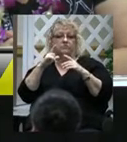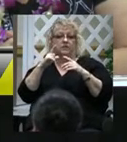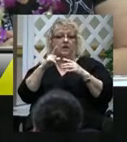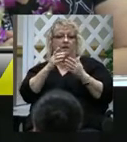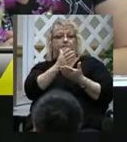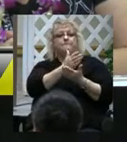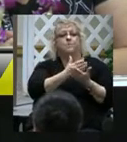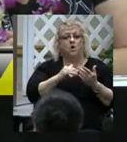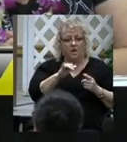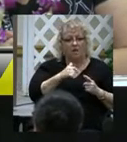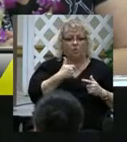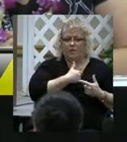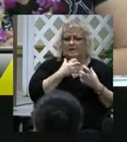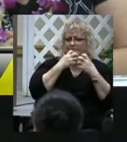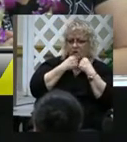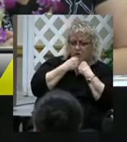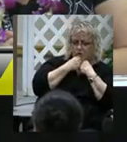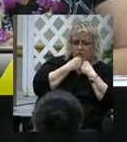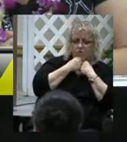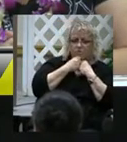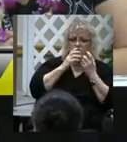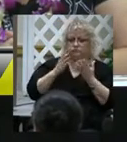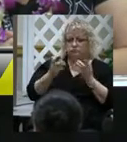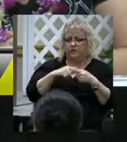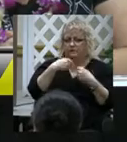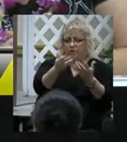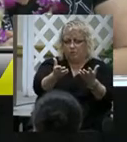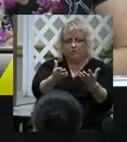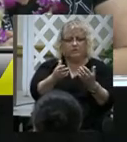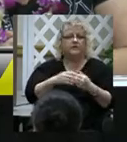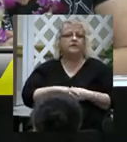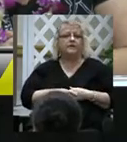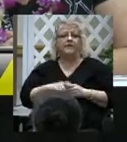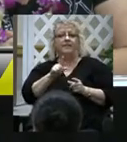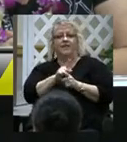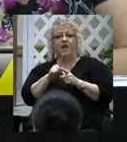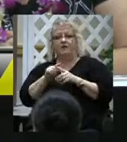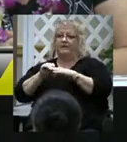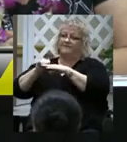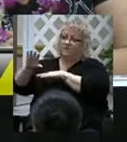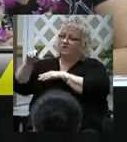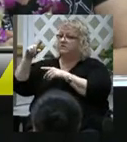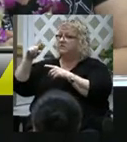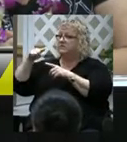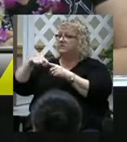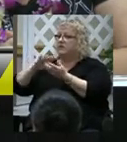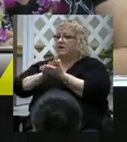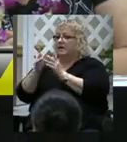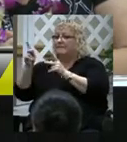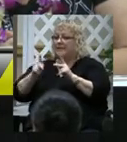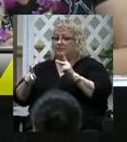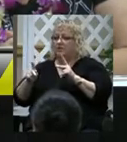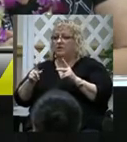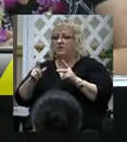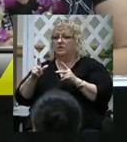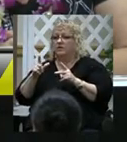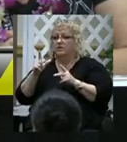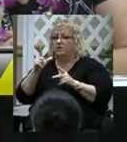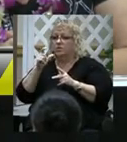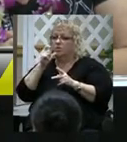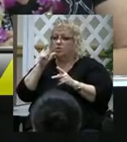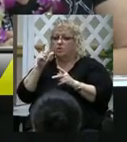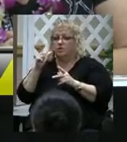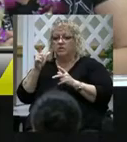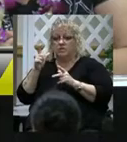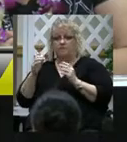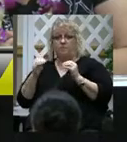component there, like we care, we want to serve you. And that also translates into individuals,